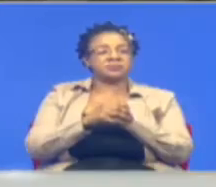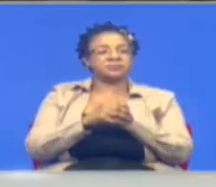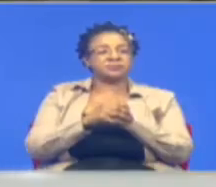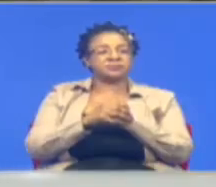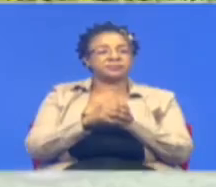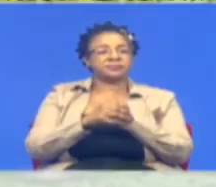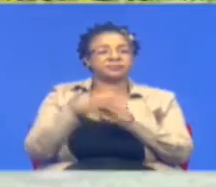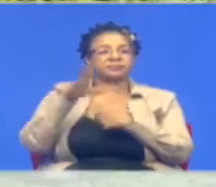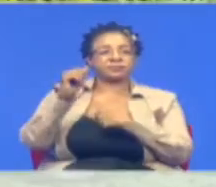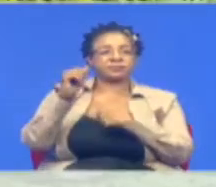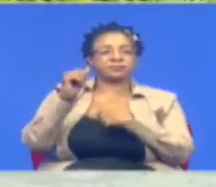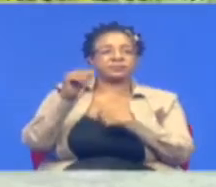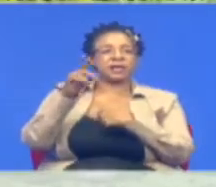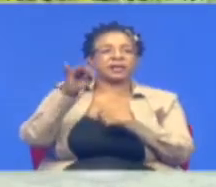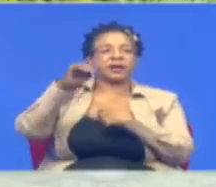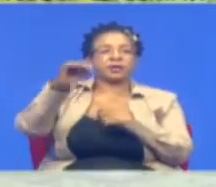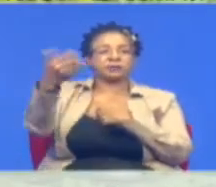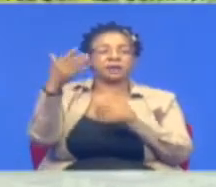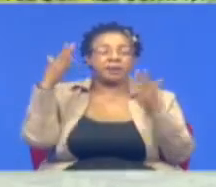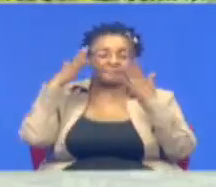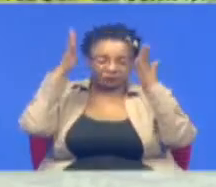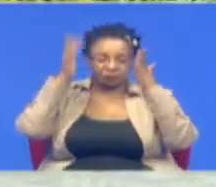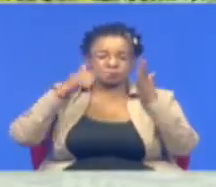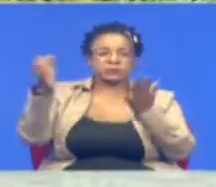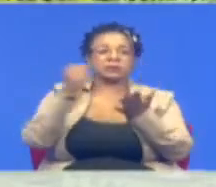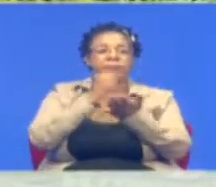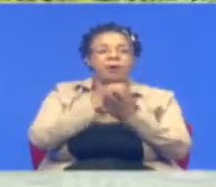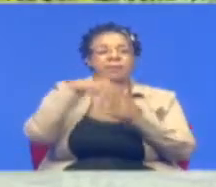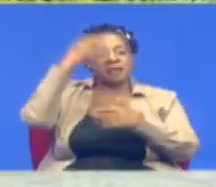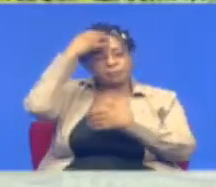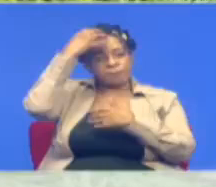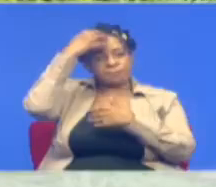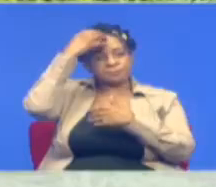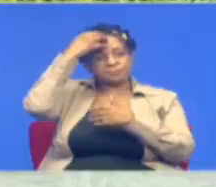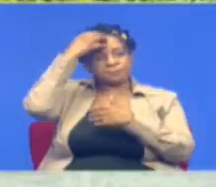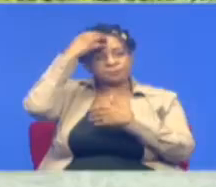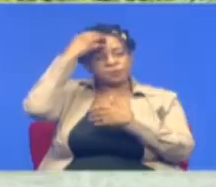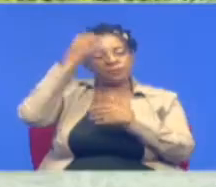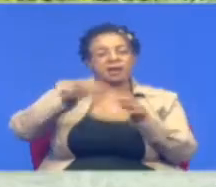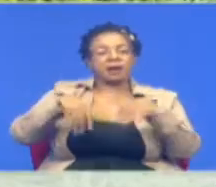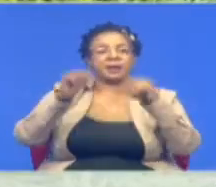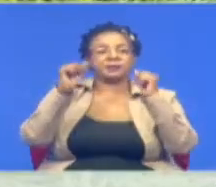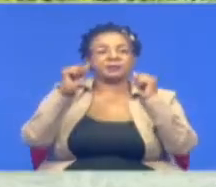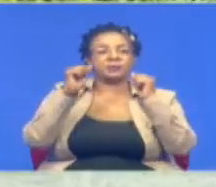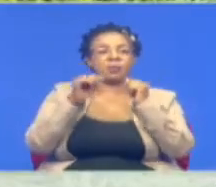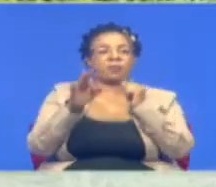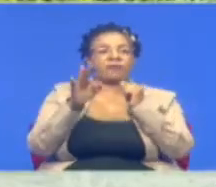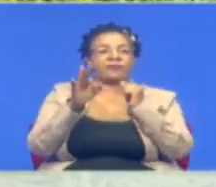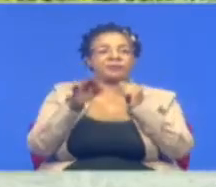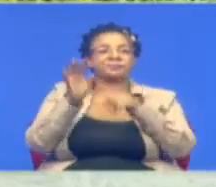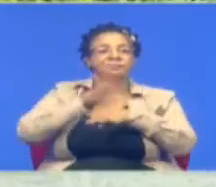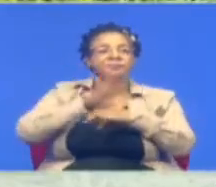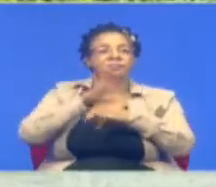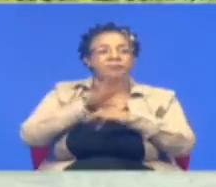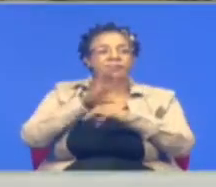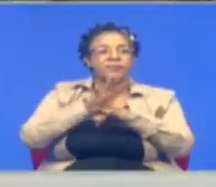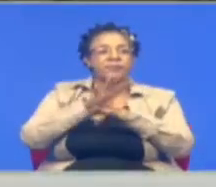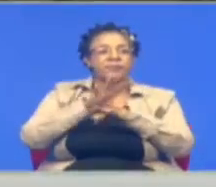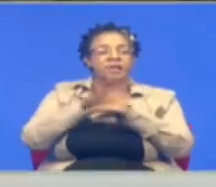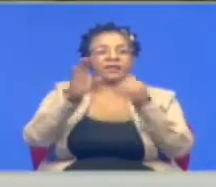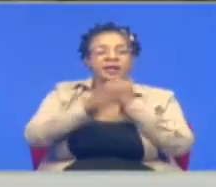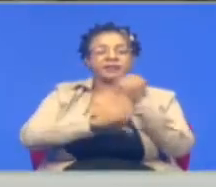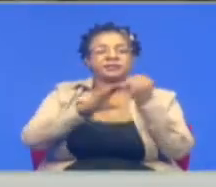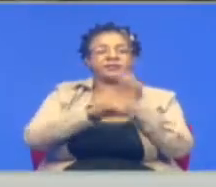Cardinal is an archbishop who is appointed by the Pope to run, to be the head of the church in a country like Kenya.